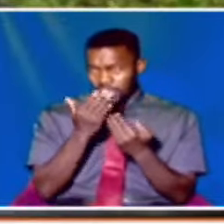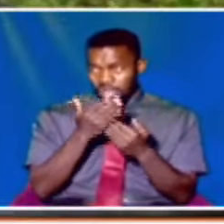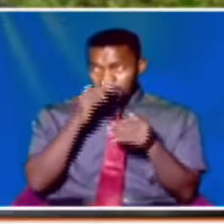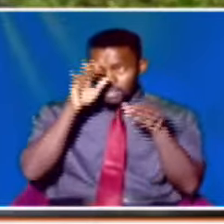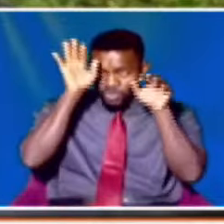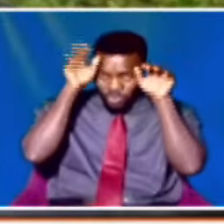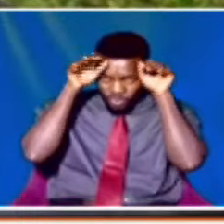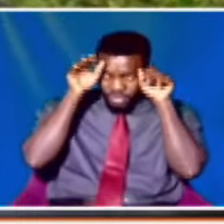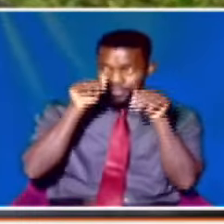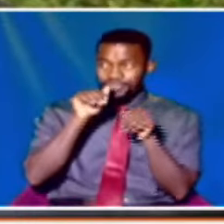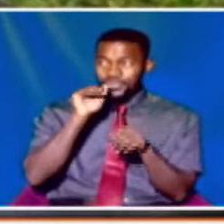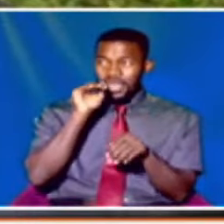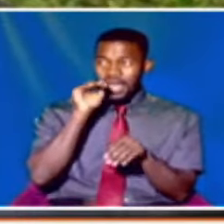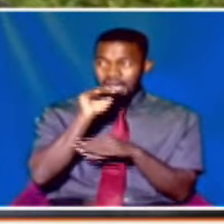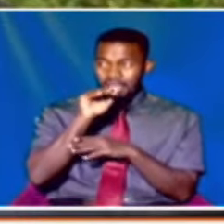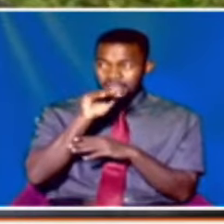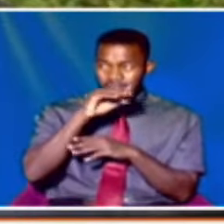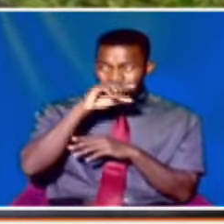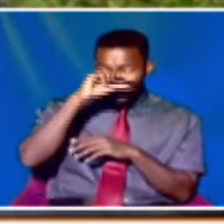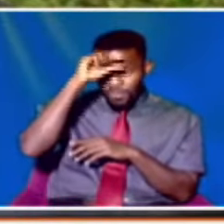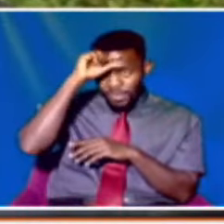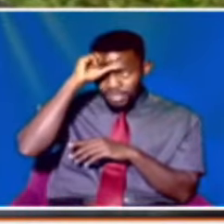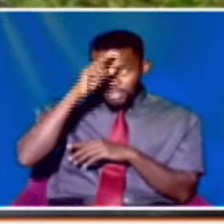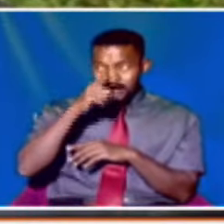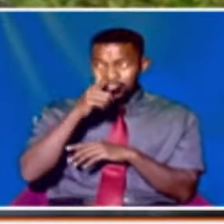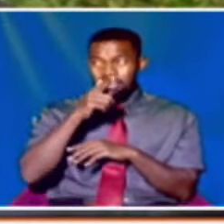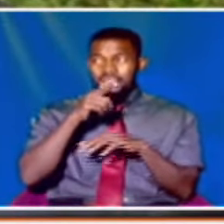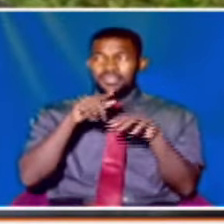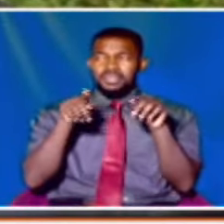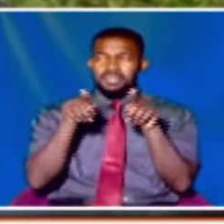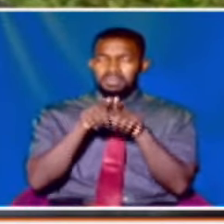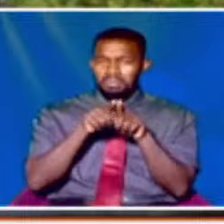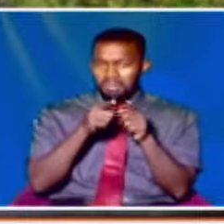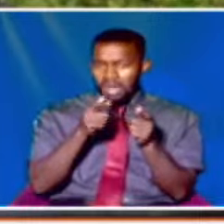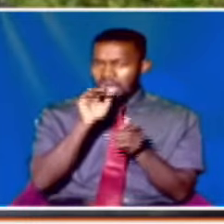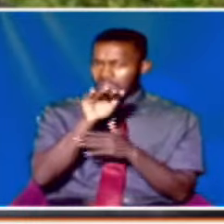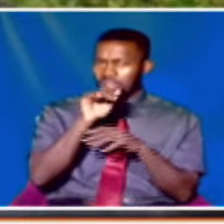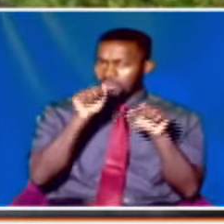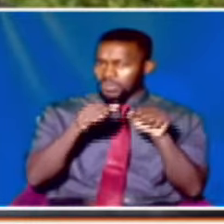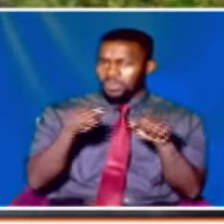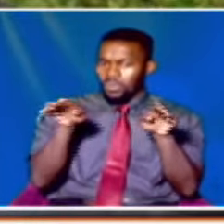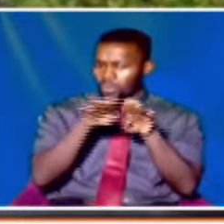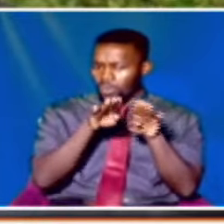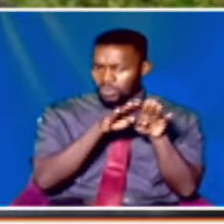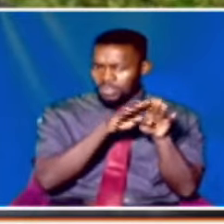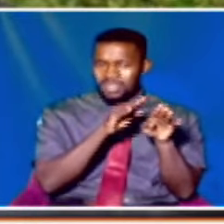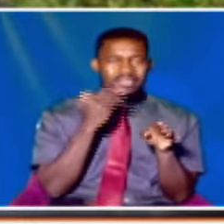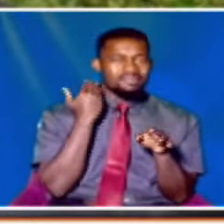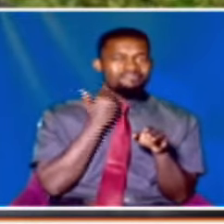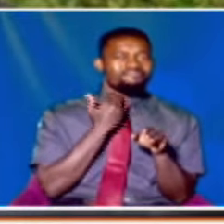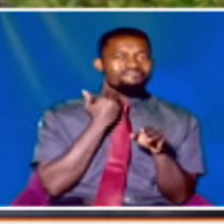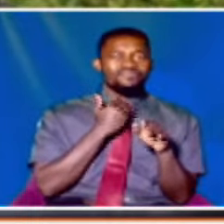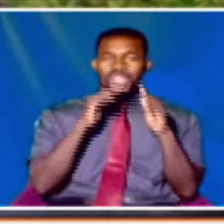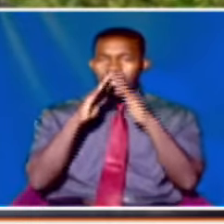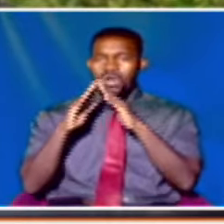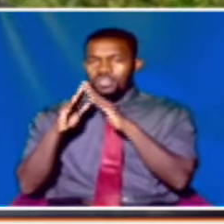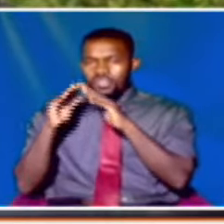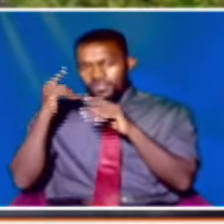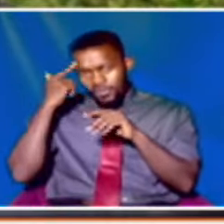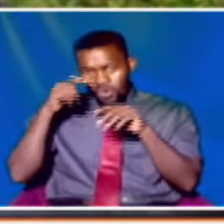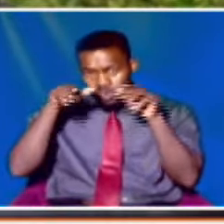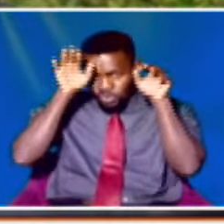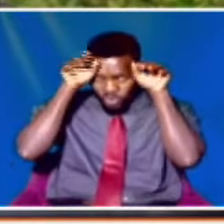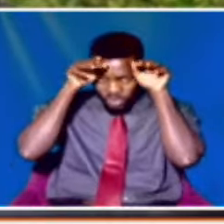government and lobbied for the closure of those slaughterhouses, and thank God that was done